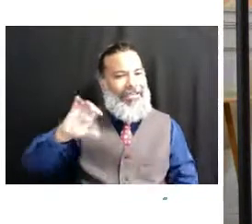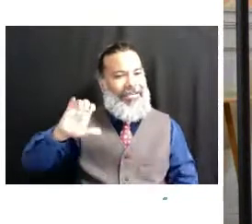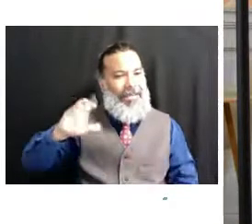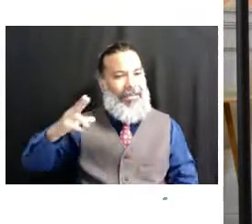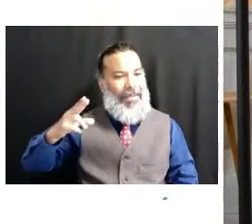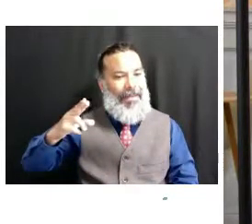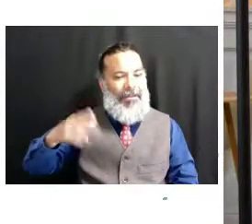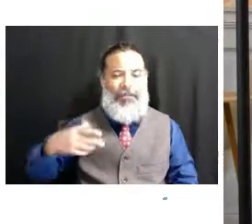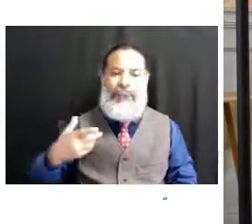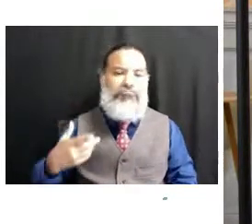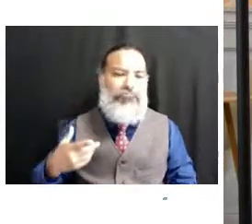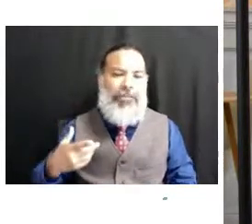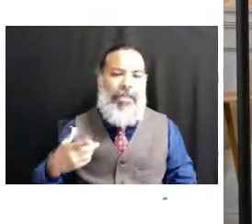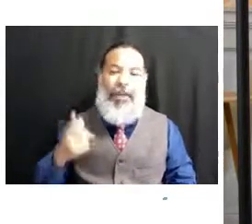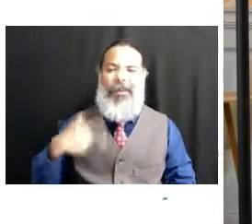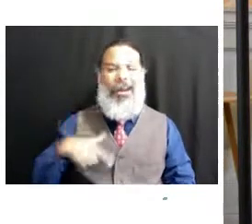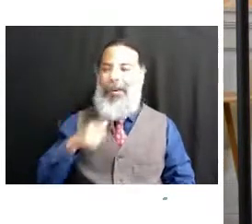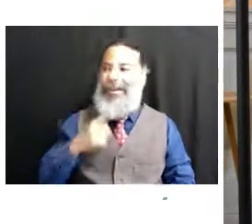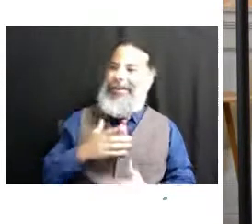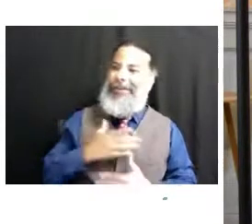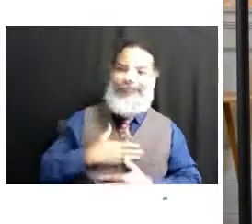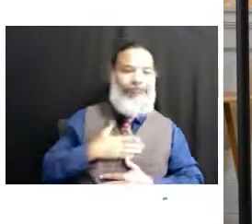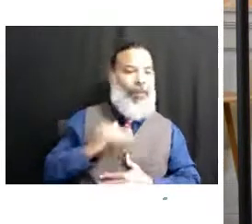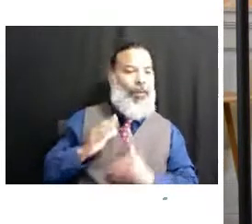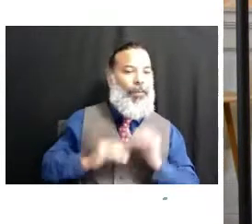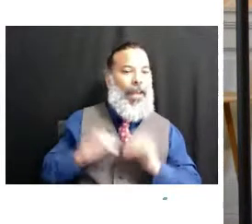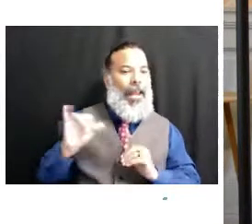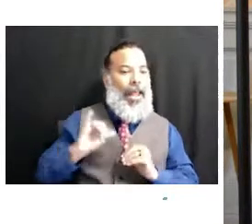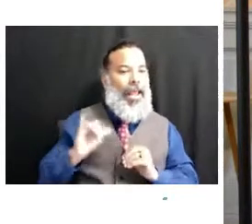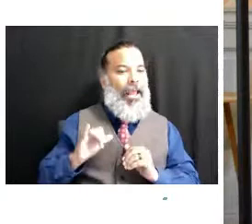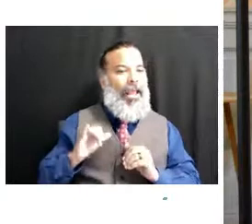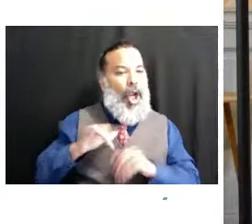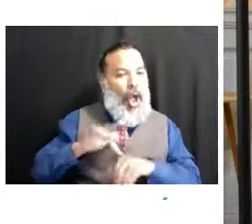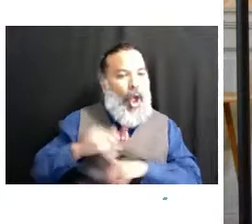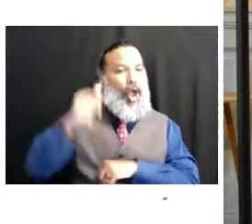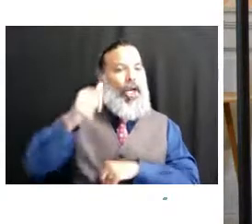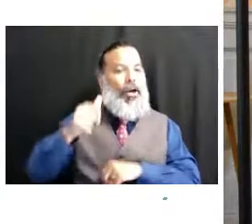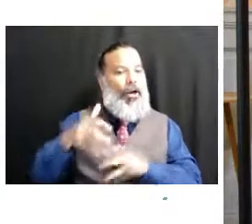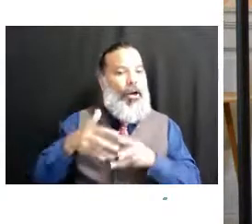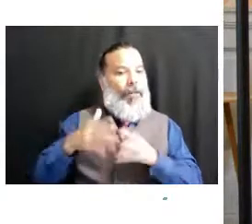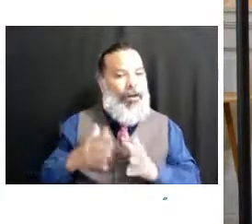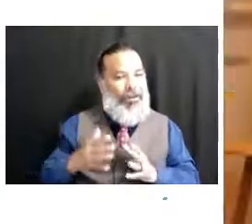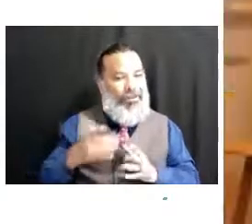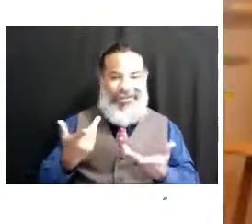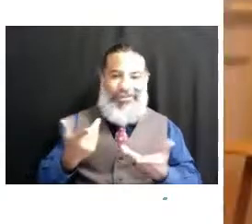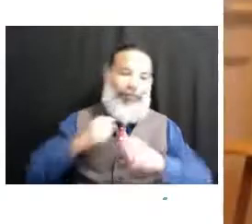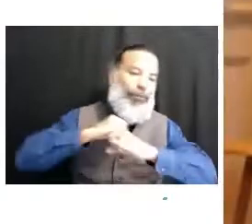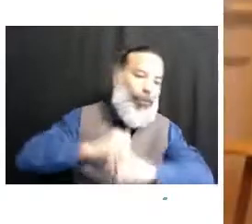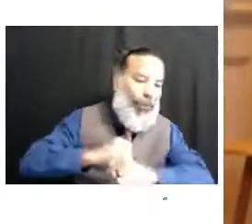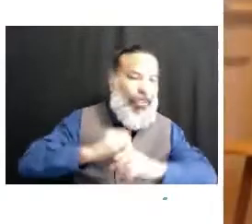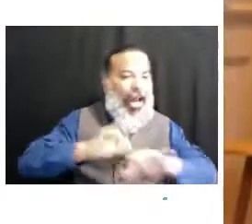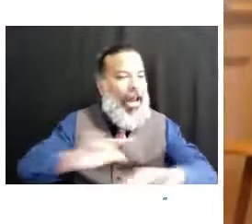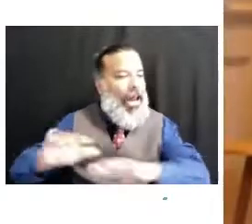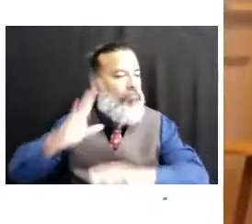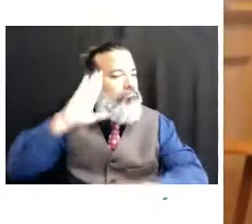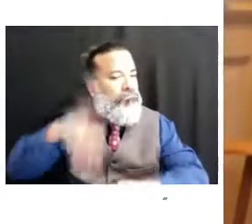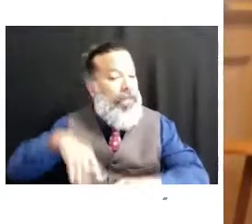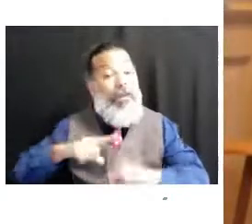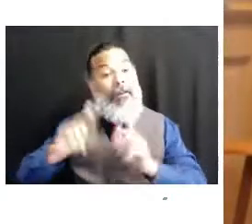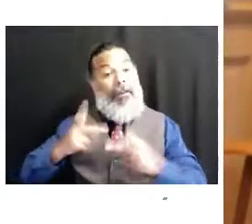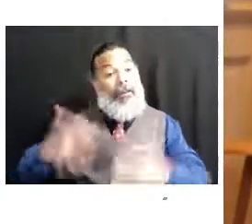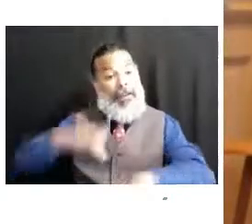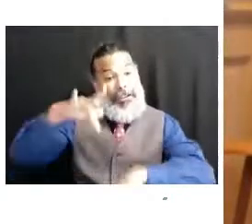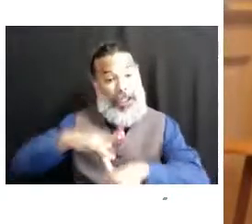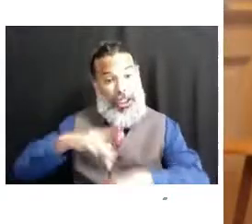can appreciate these buildings in the way that early Americans could because of security and whatever. But those of you who have been in the White House